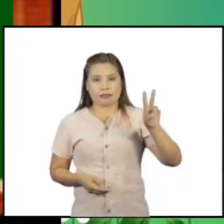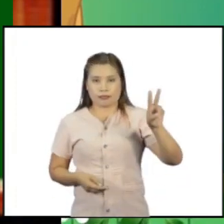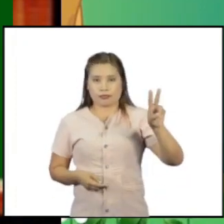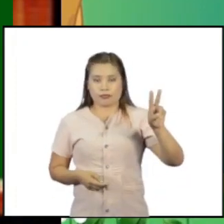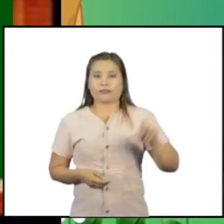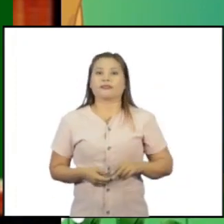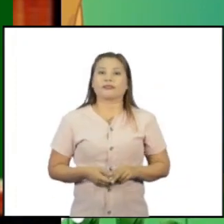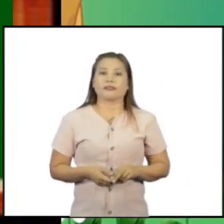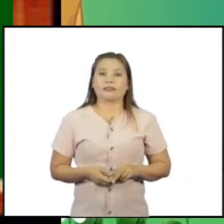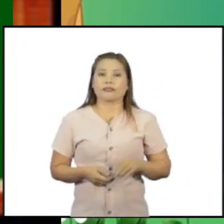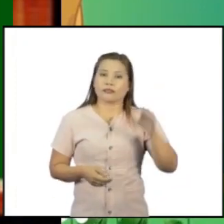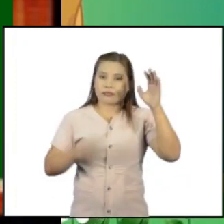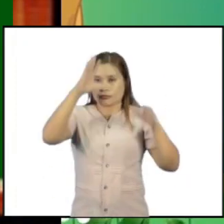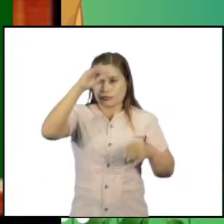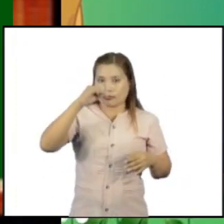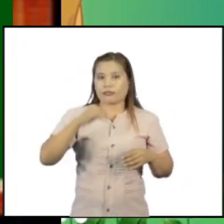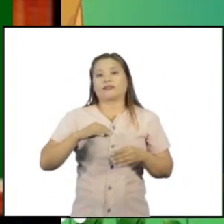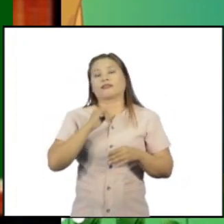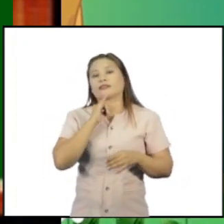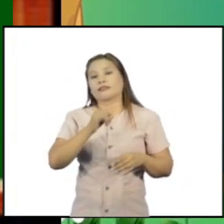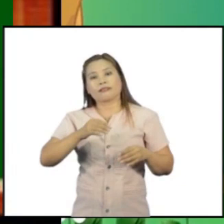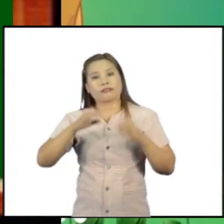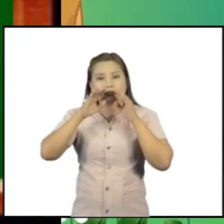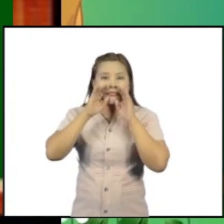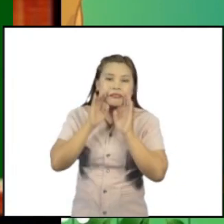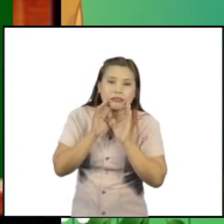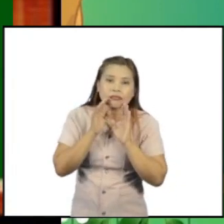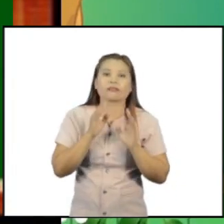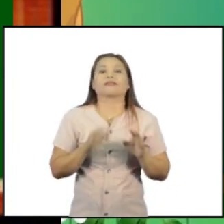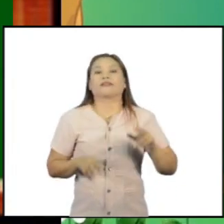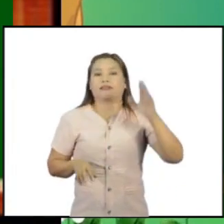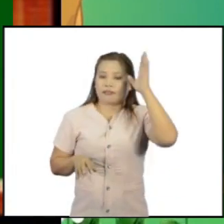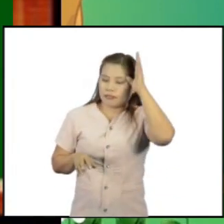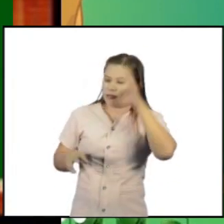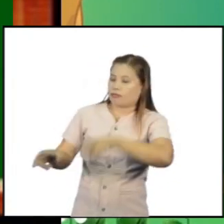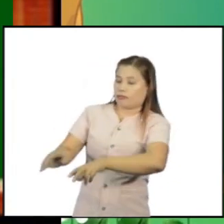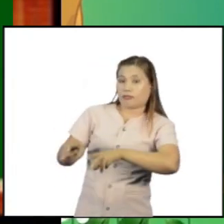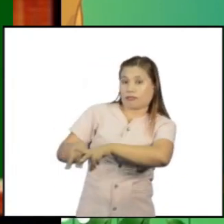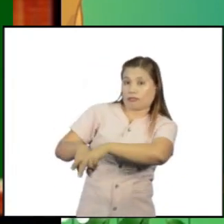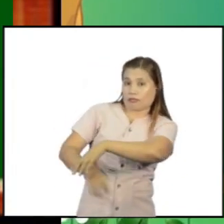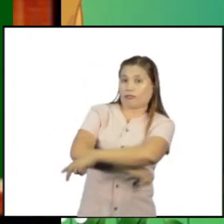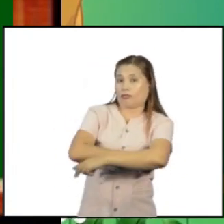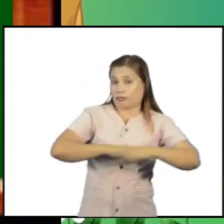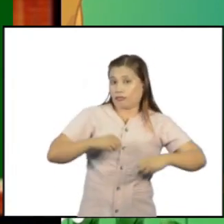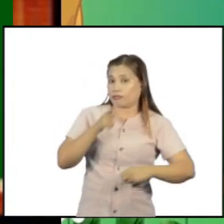Number 2. The boy is sad when Benny gets his lunchbox.